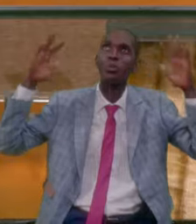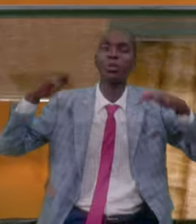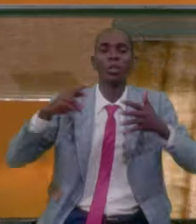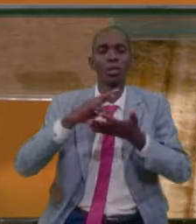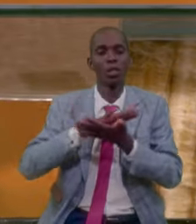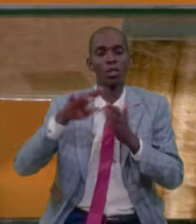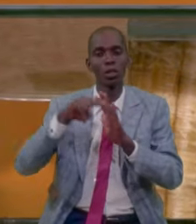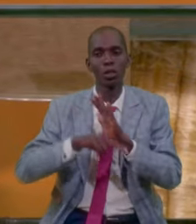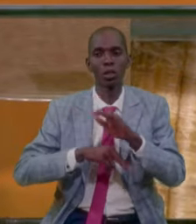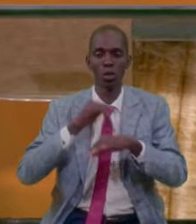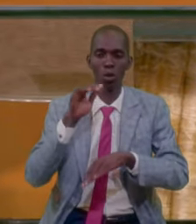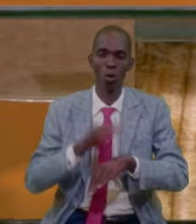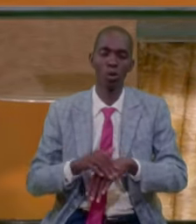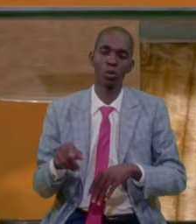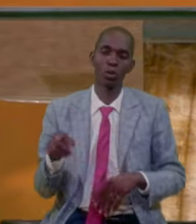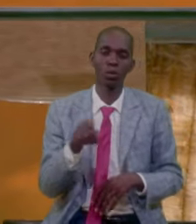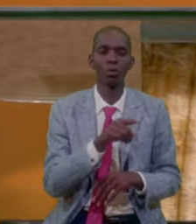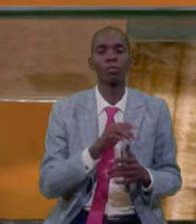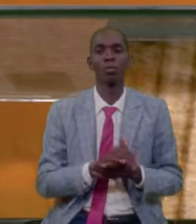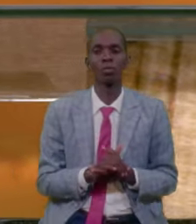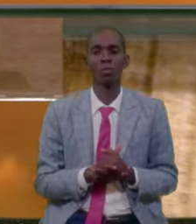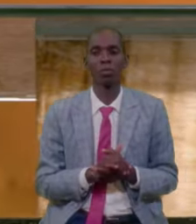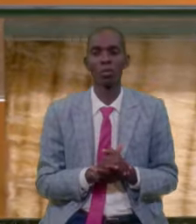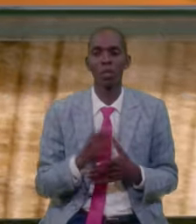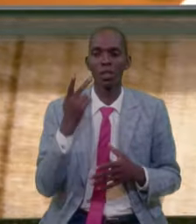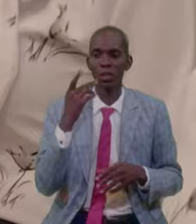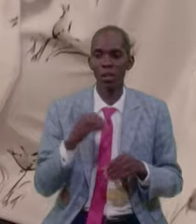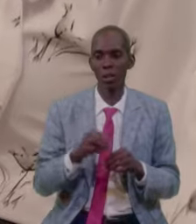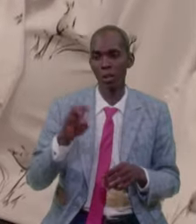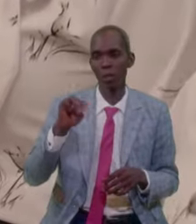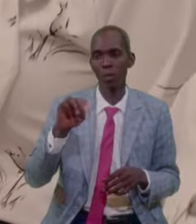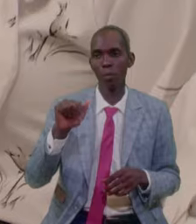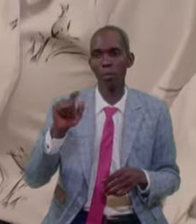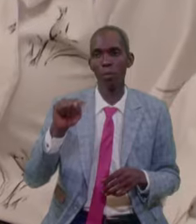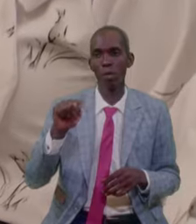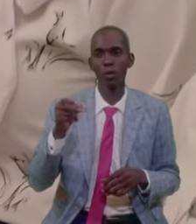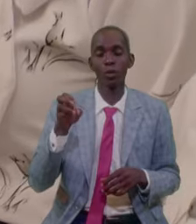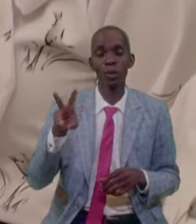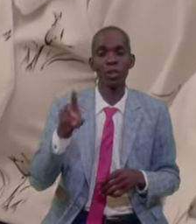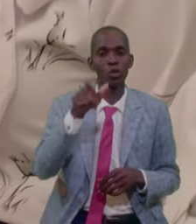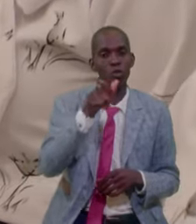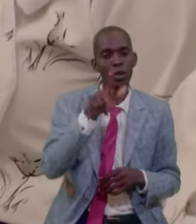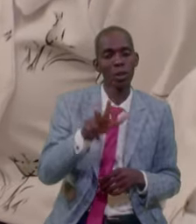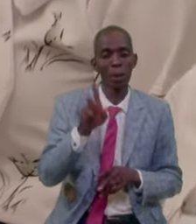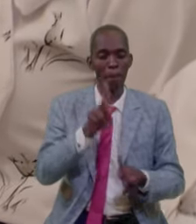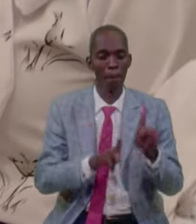righteousness upon you. Hey, look at Matthew chapter 23. The people that